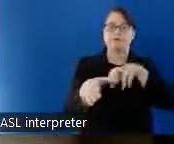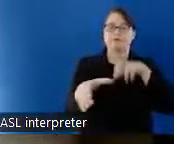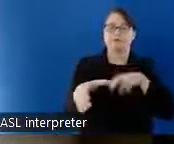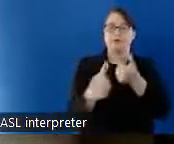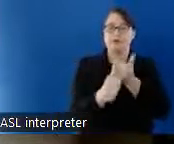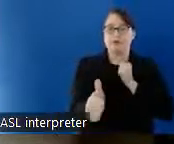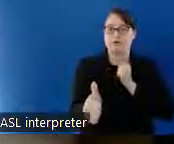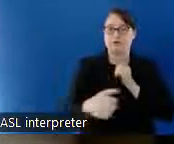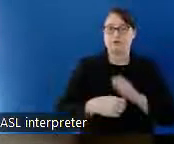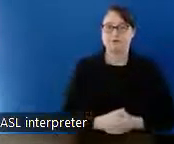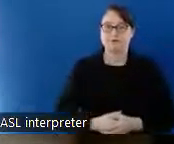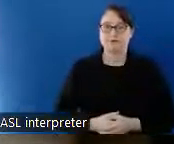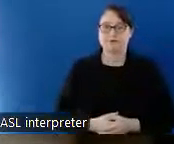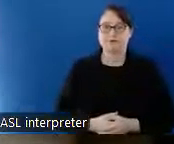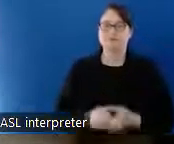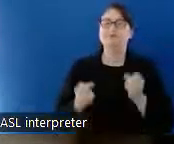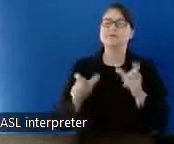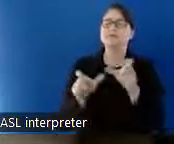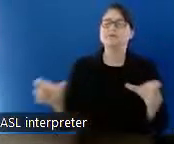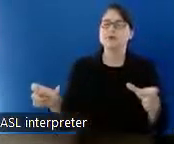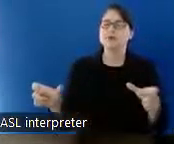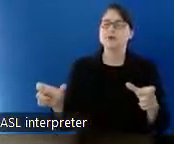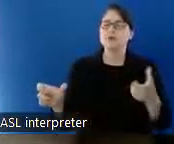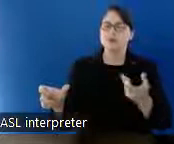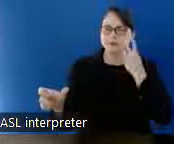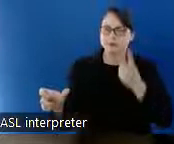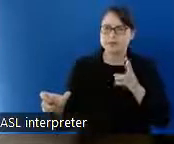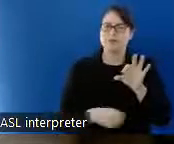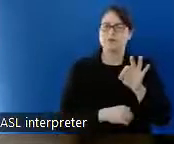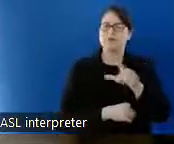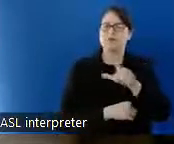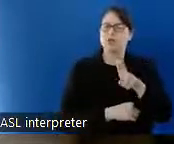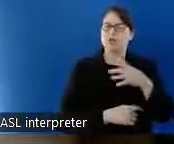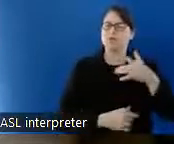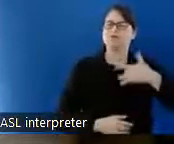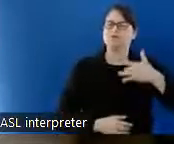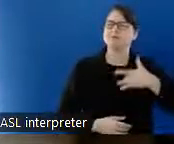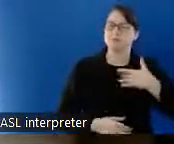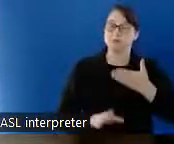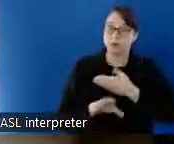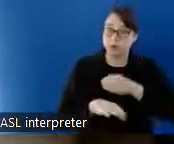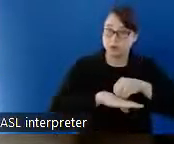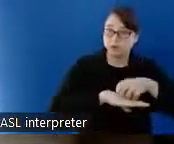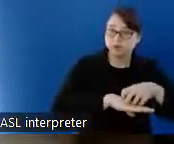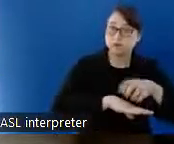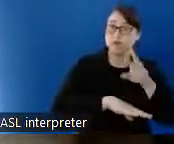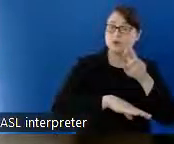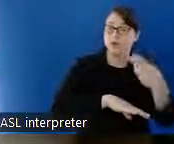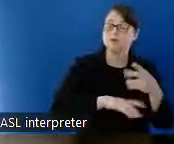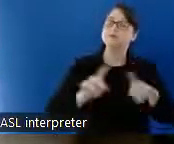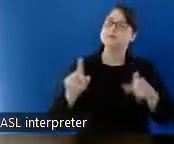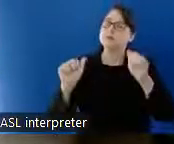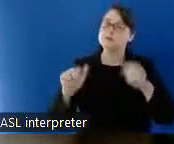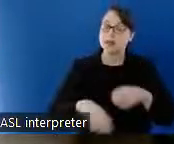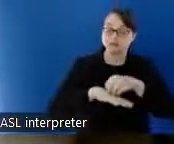Although many people with monkeypox have flu-like symptoms before the rash, during this outbreak, some people develop a rash first before